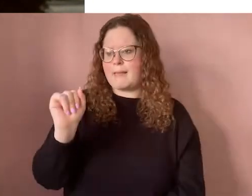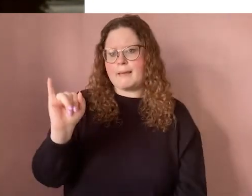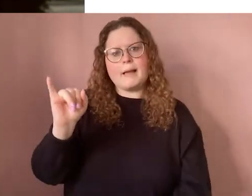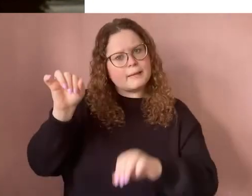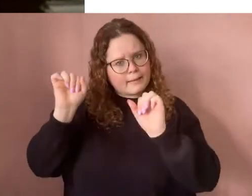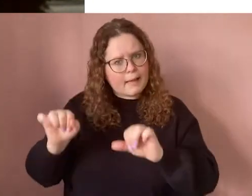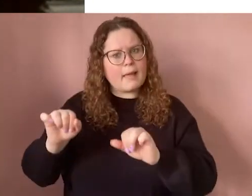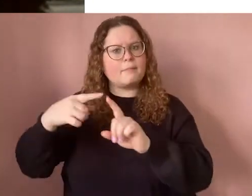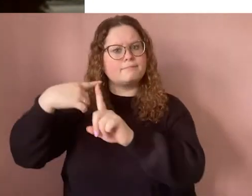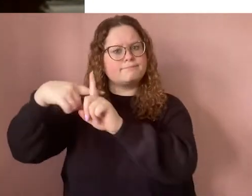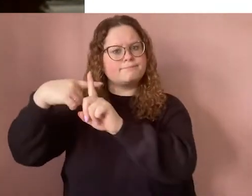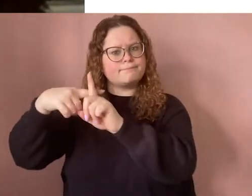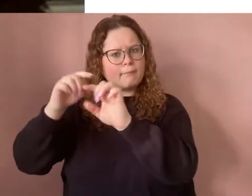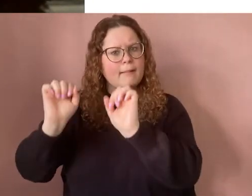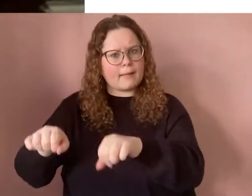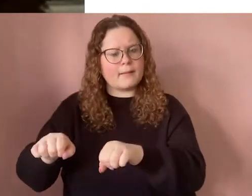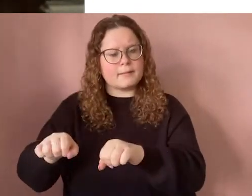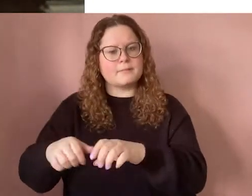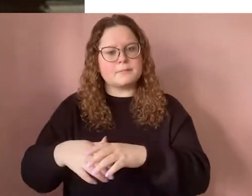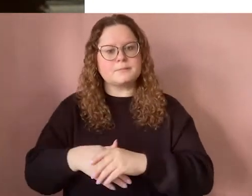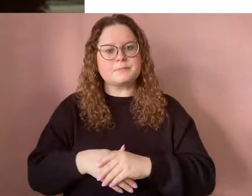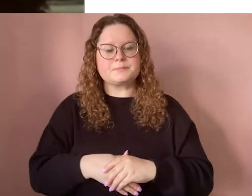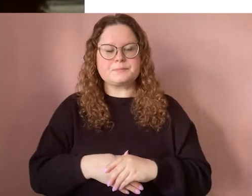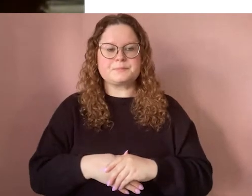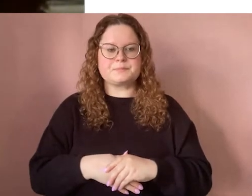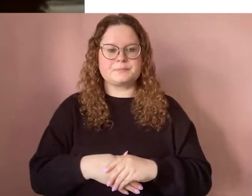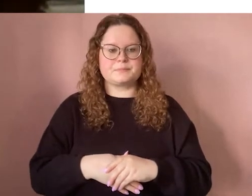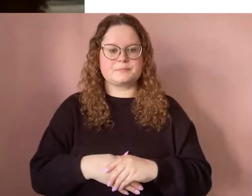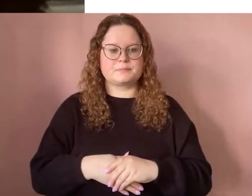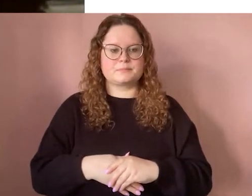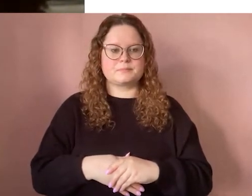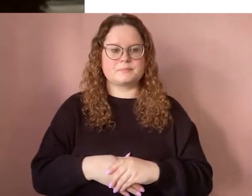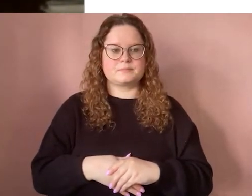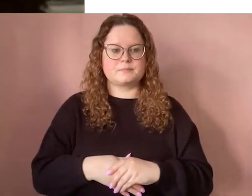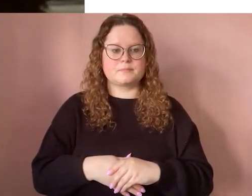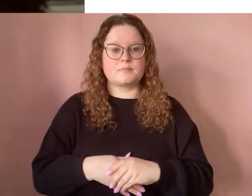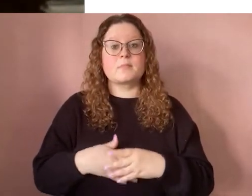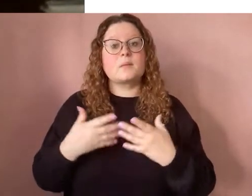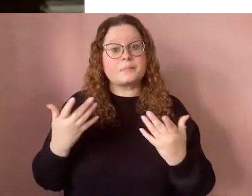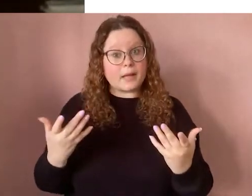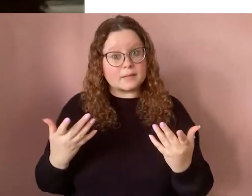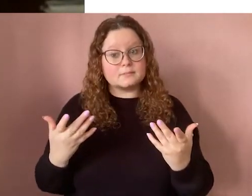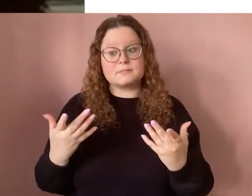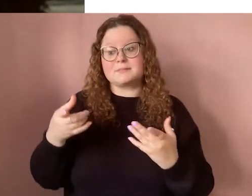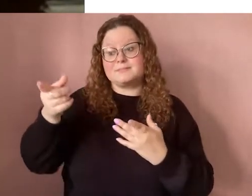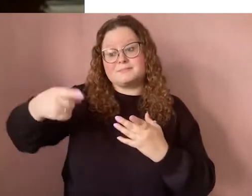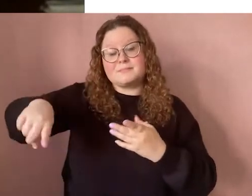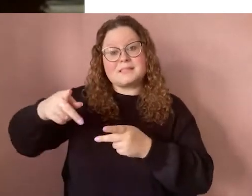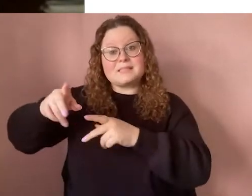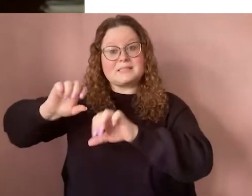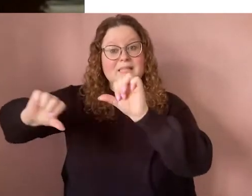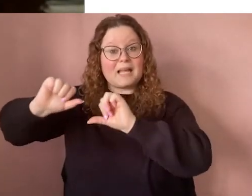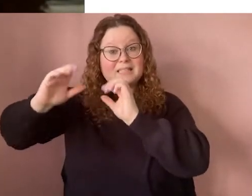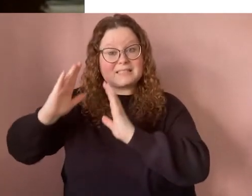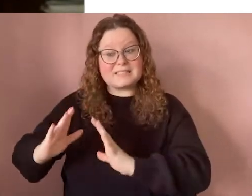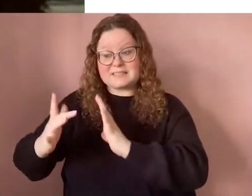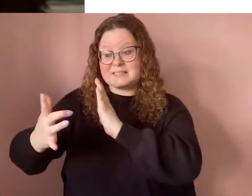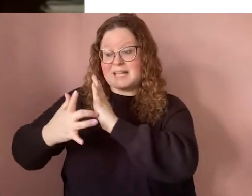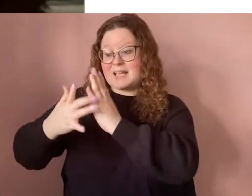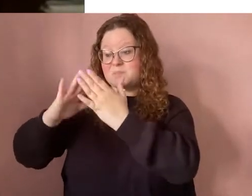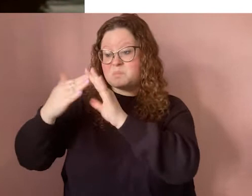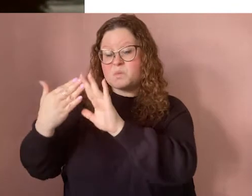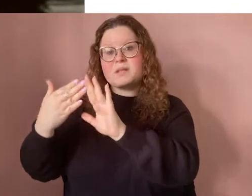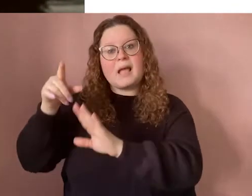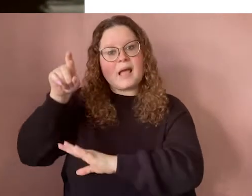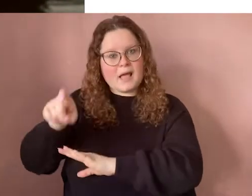potential and some good things to offer us if we allow it to happen that way. The report